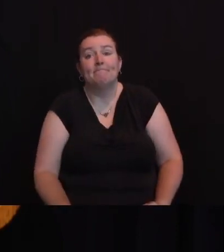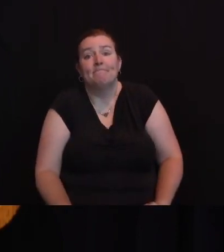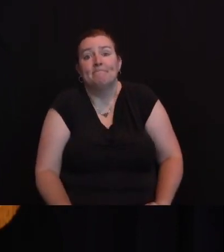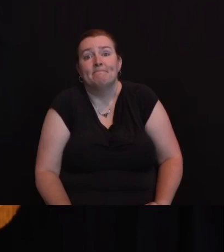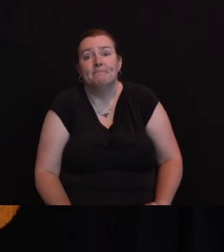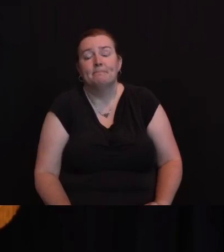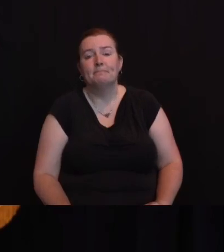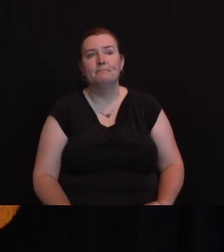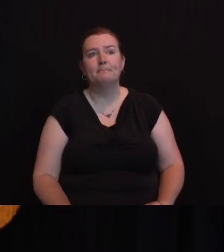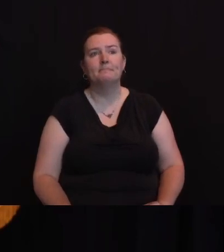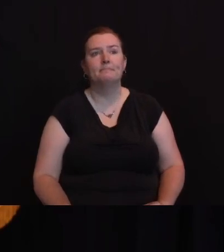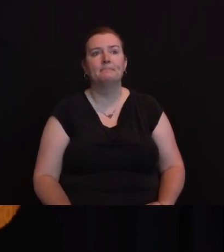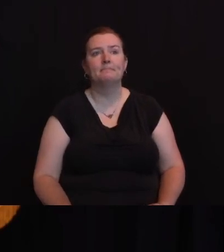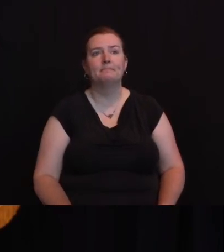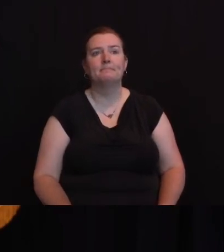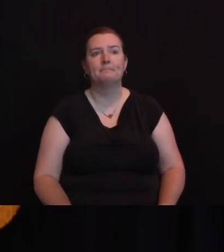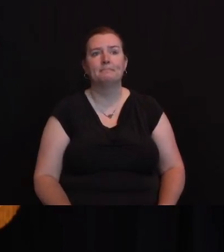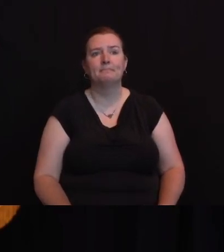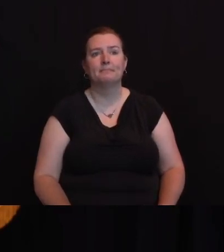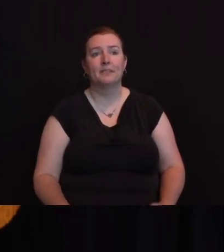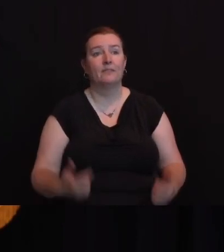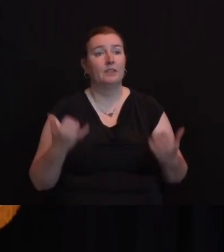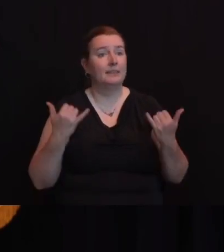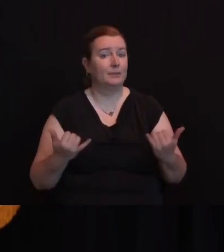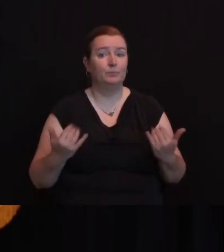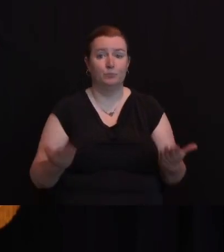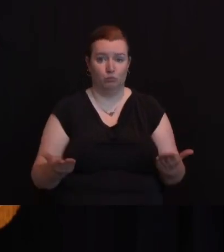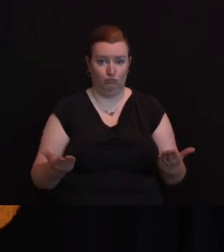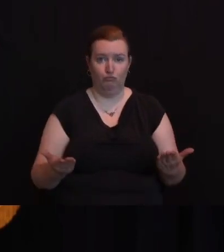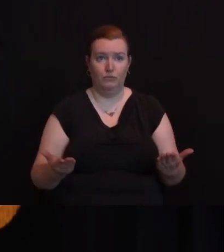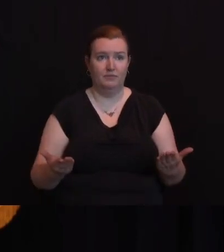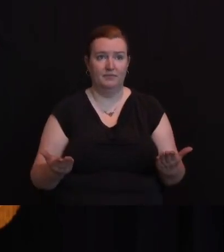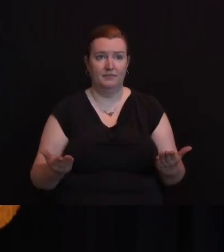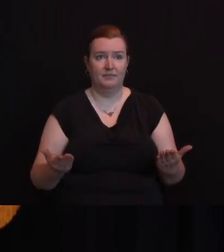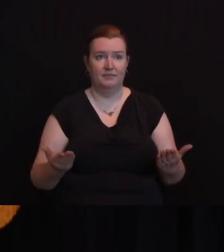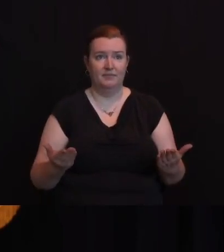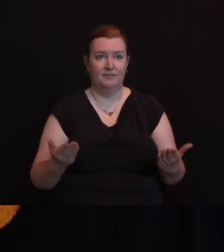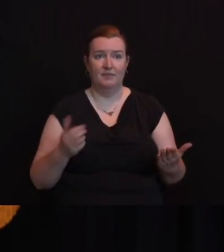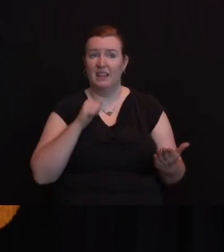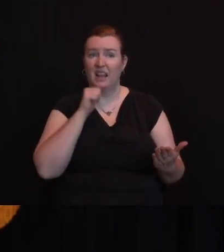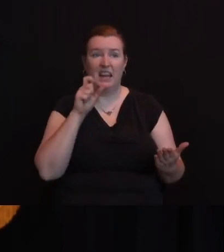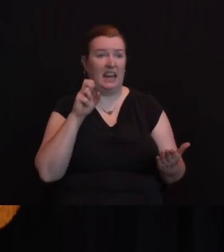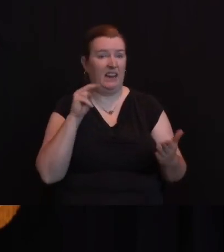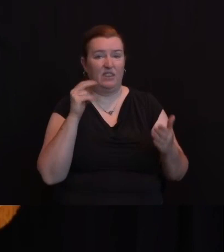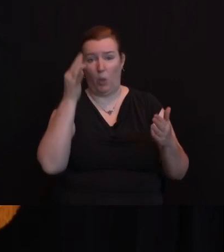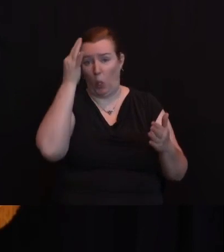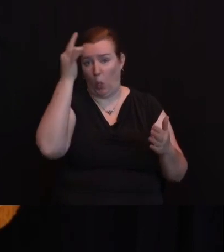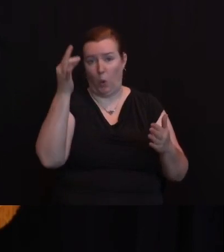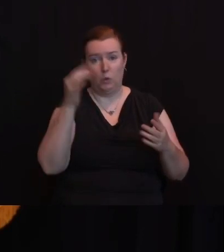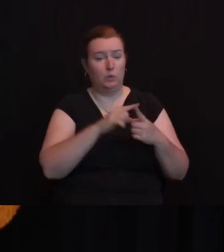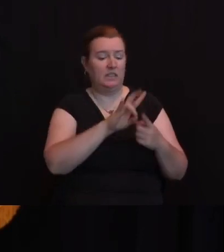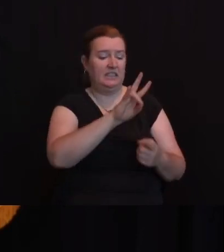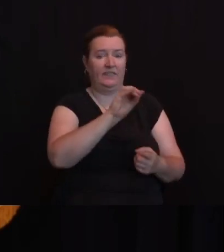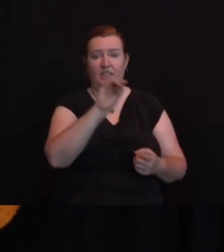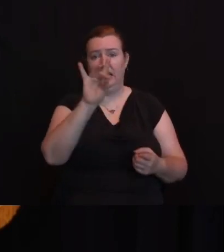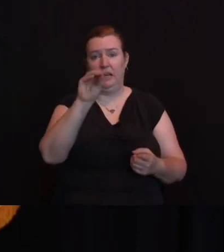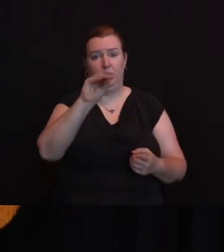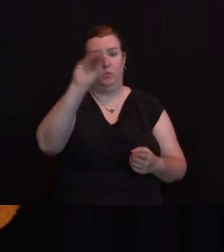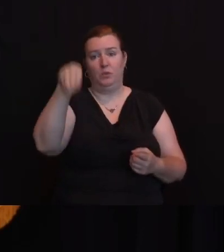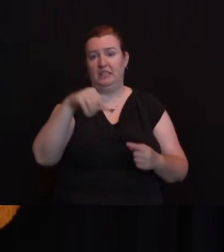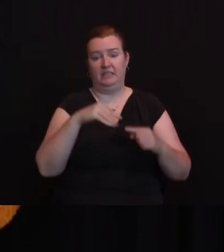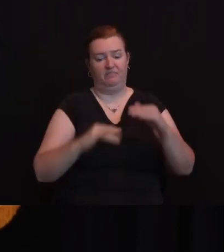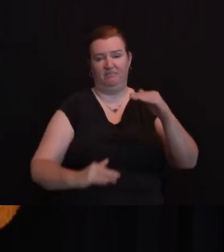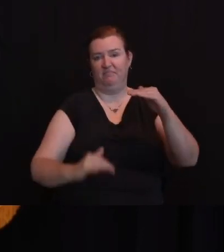that. At this point, it is clear that we're nowhere near that high a level. So I am comfortable in saying